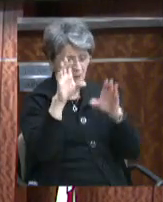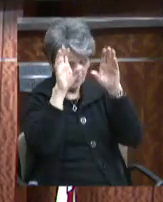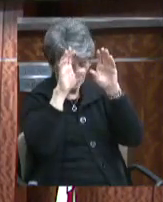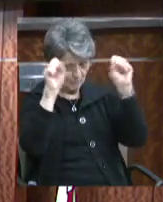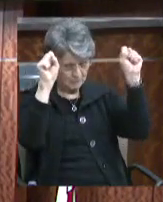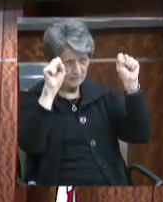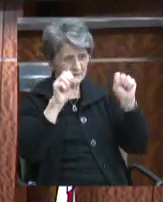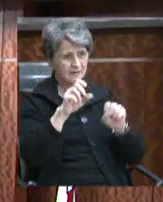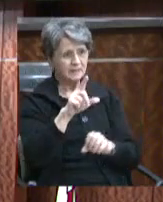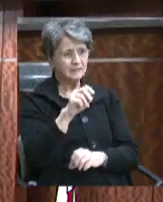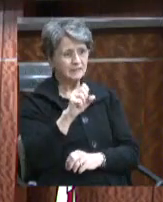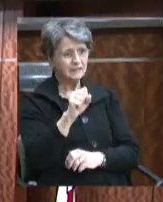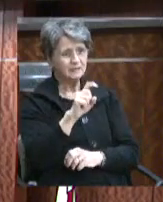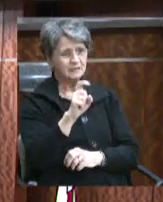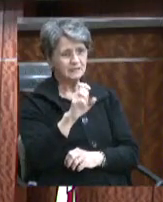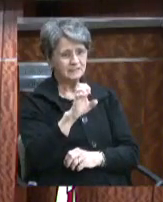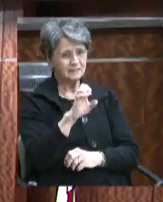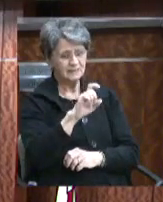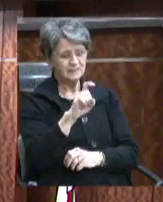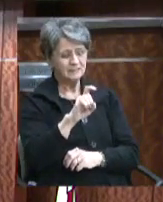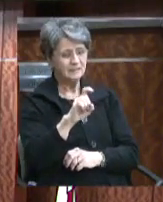Les? Yes.